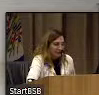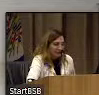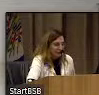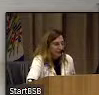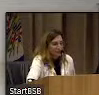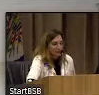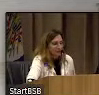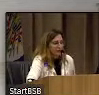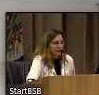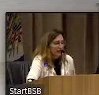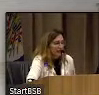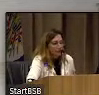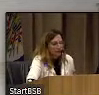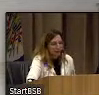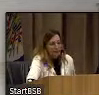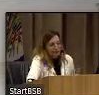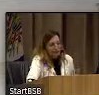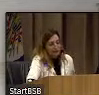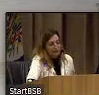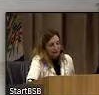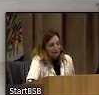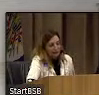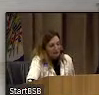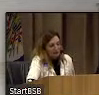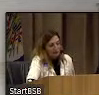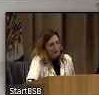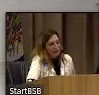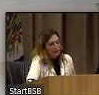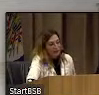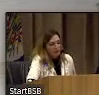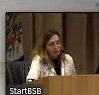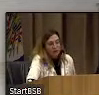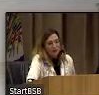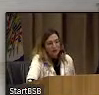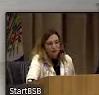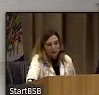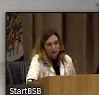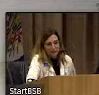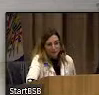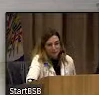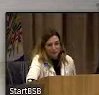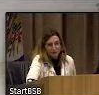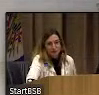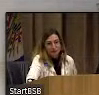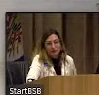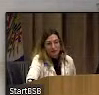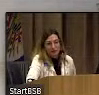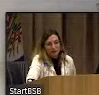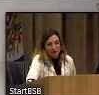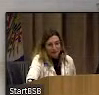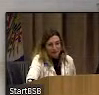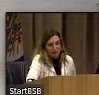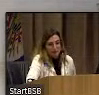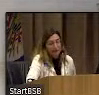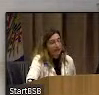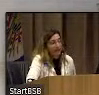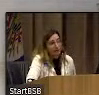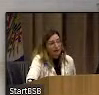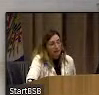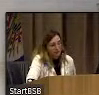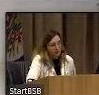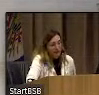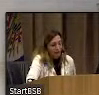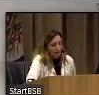partnership with Pará. We had a machine from other state, and the kits were donated by the